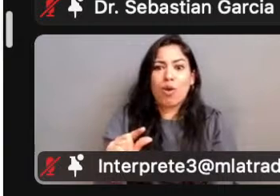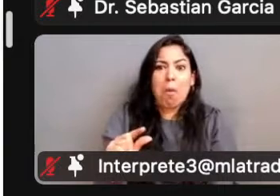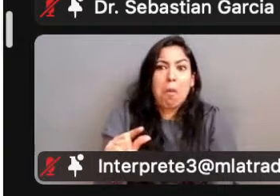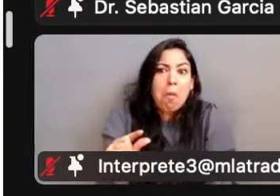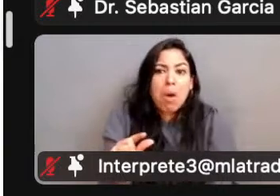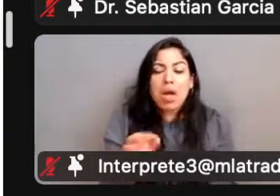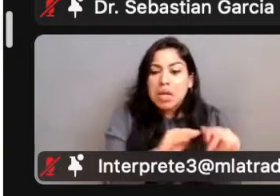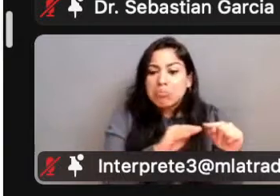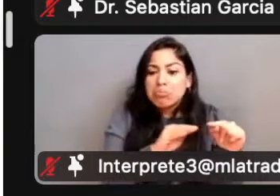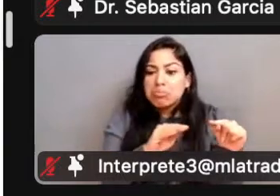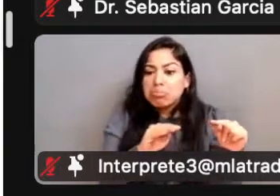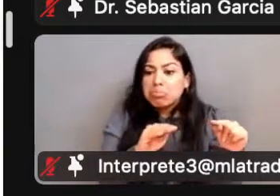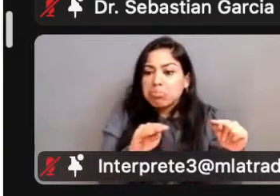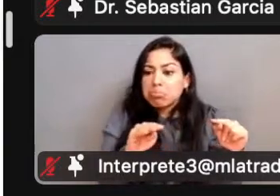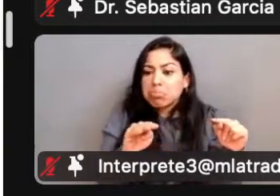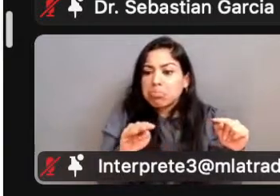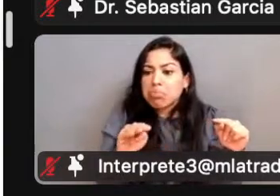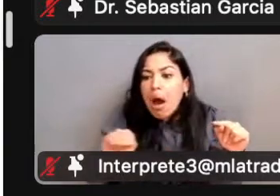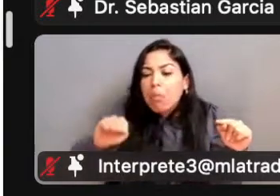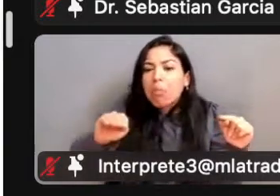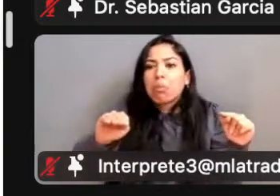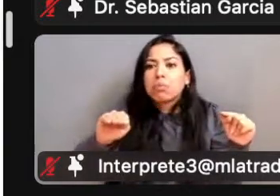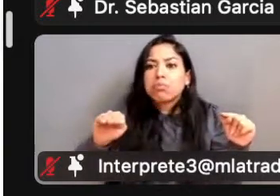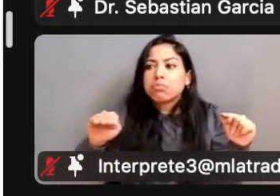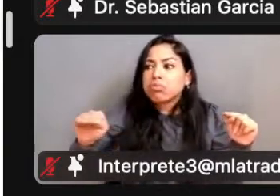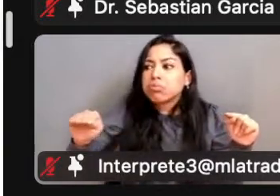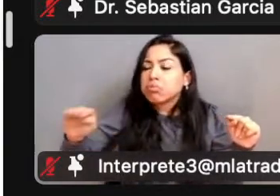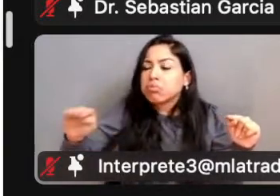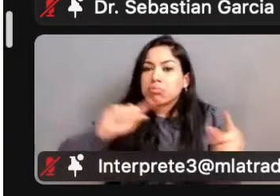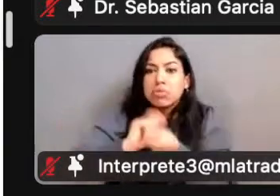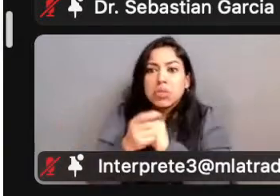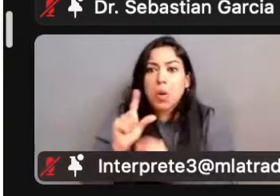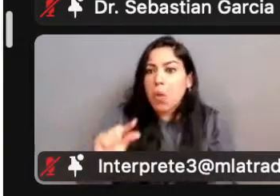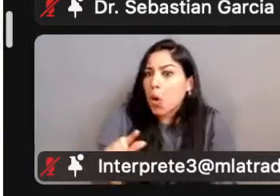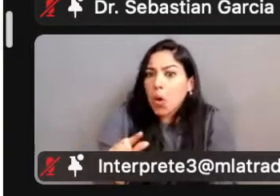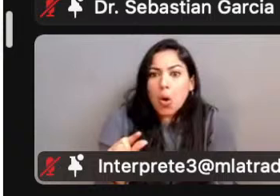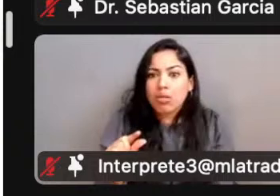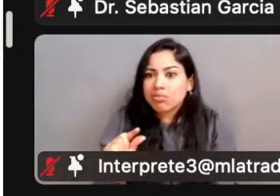And that resistance to change or resilience